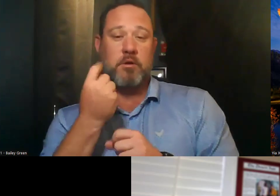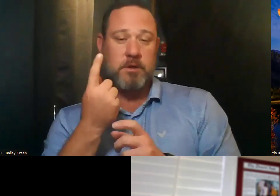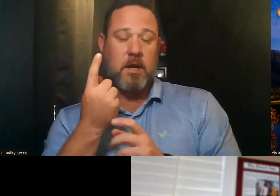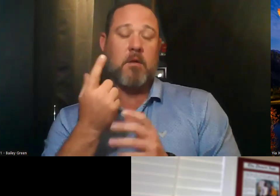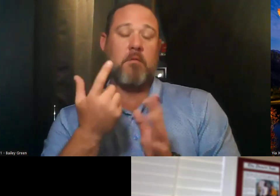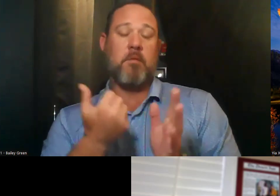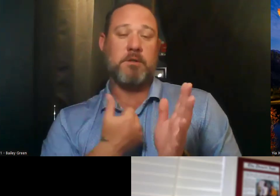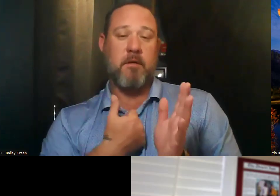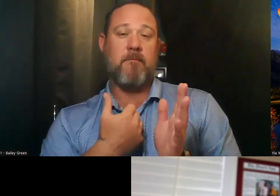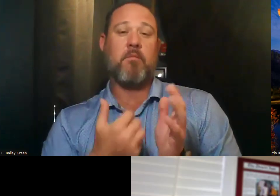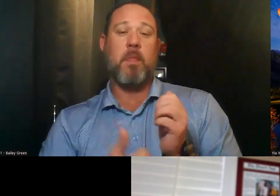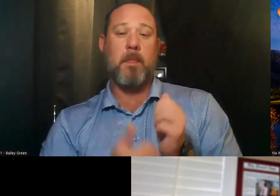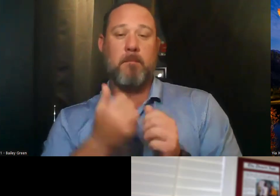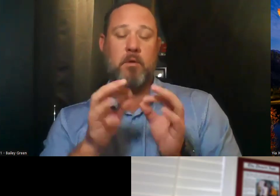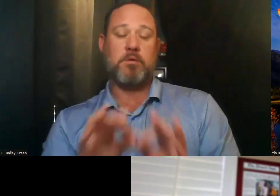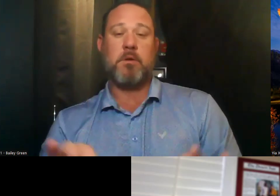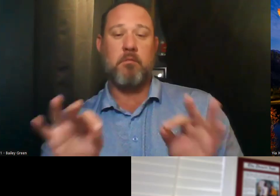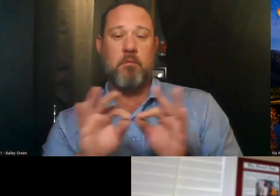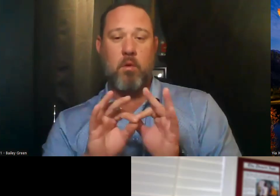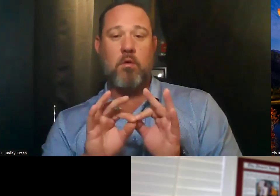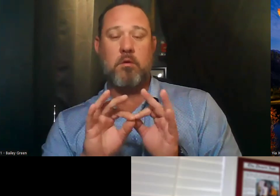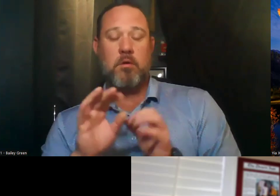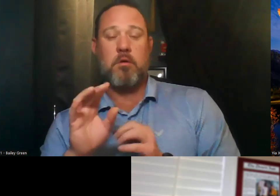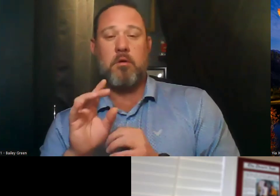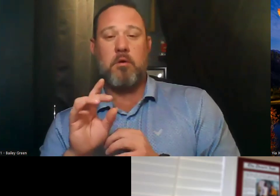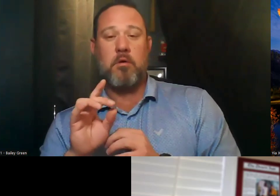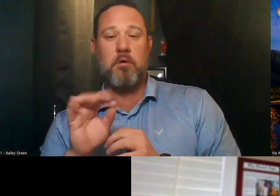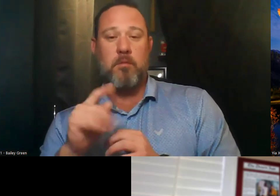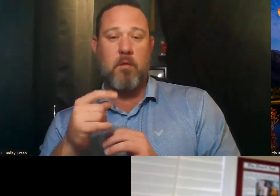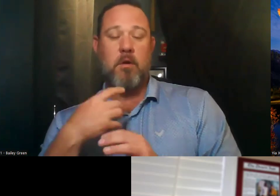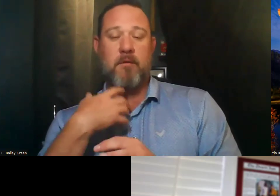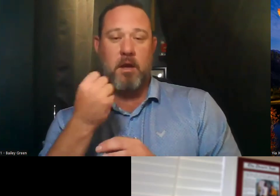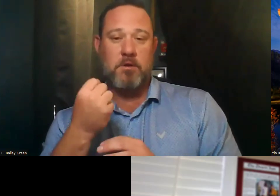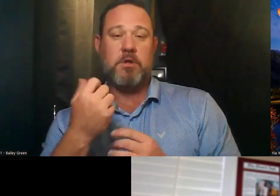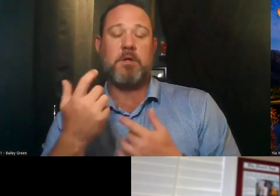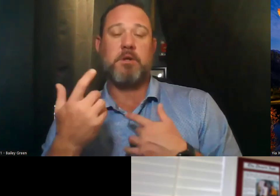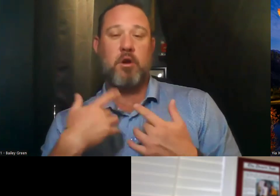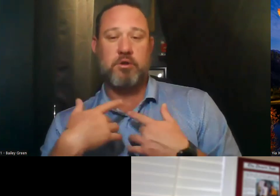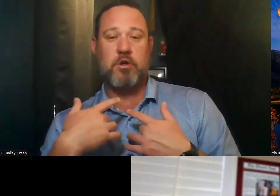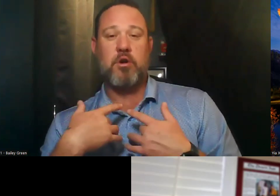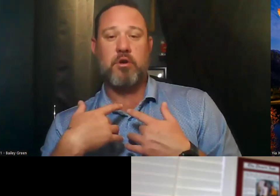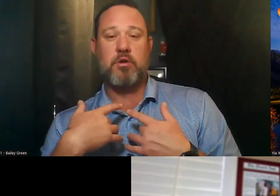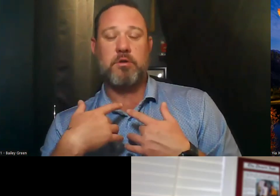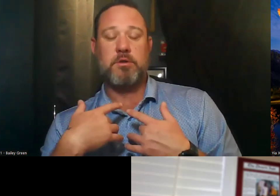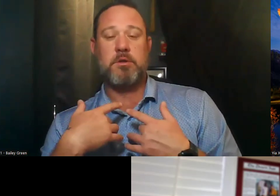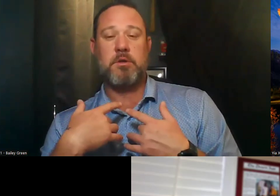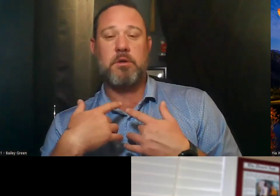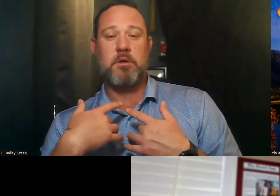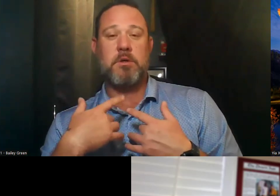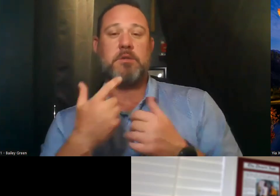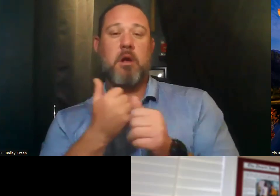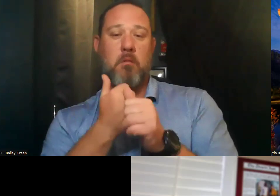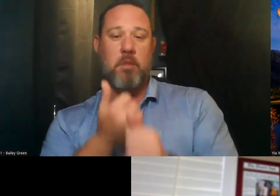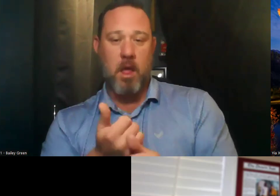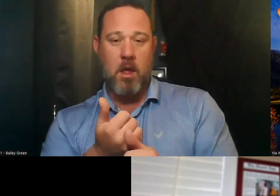be most important to the Department of Aging when it concerns its compliance